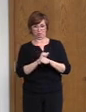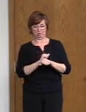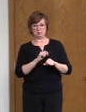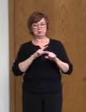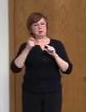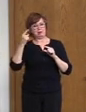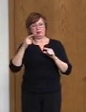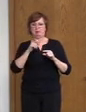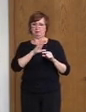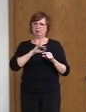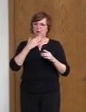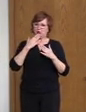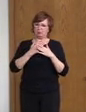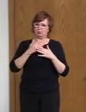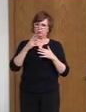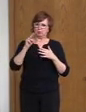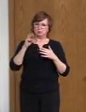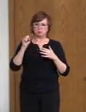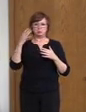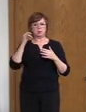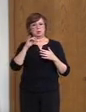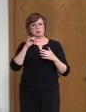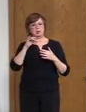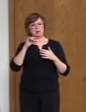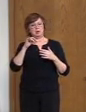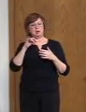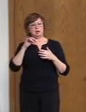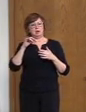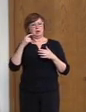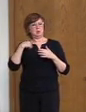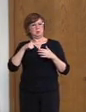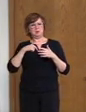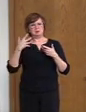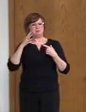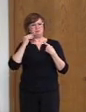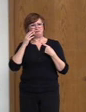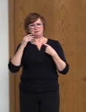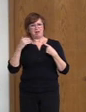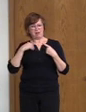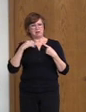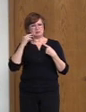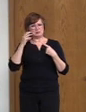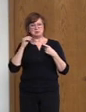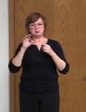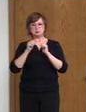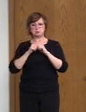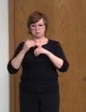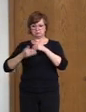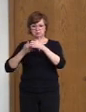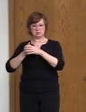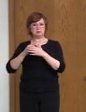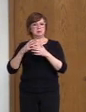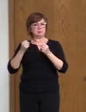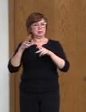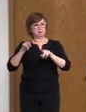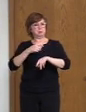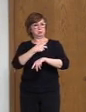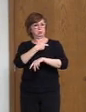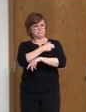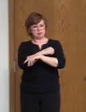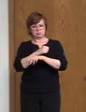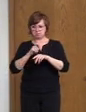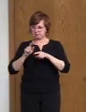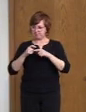to immunization, both in terms of wide-scale delivery of vaccines and in terms of uptake from Saskatchewan